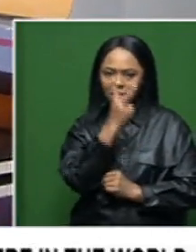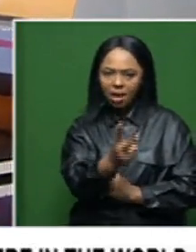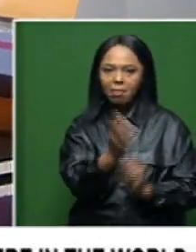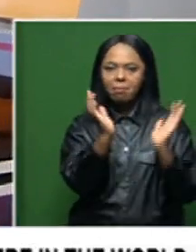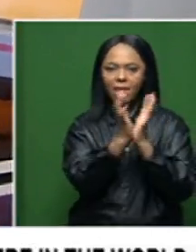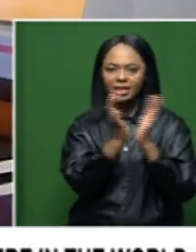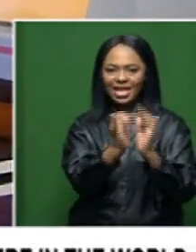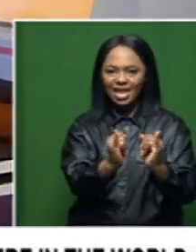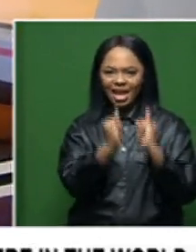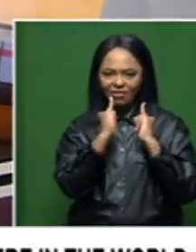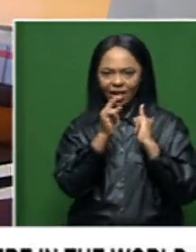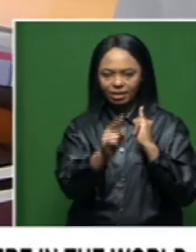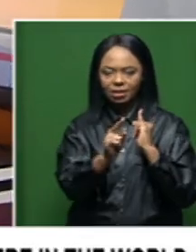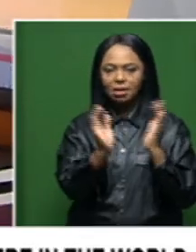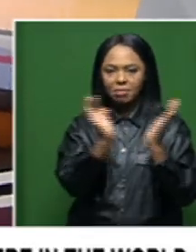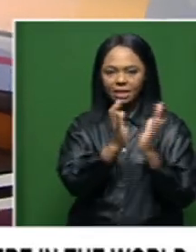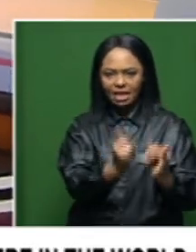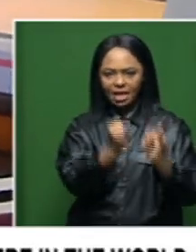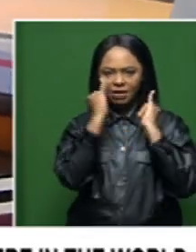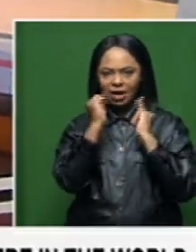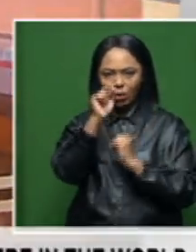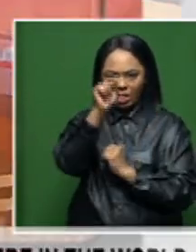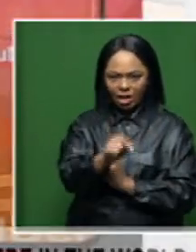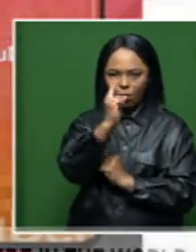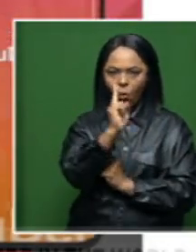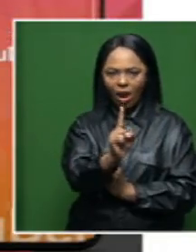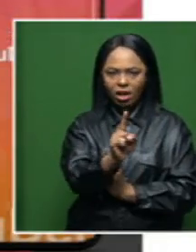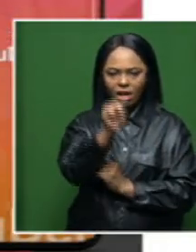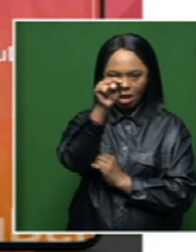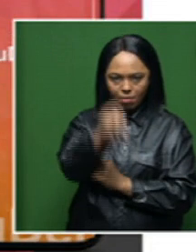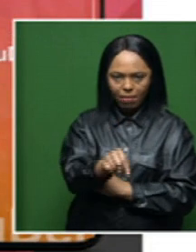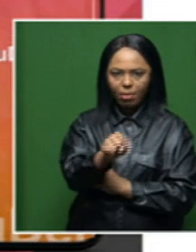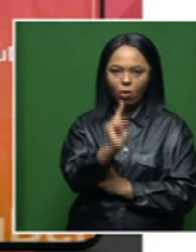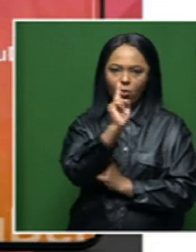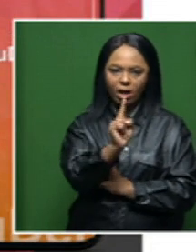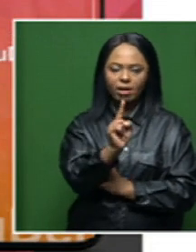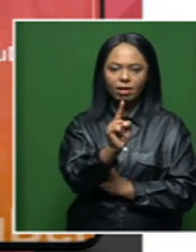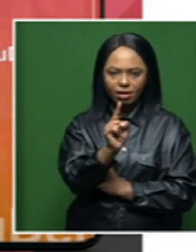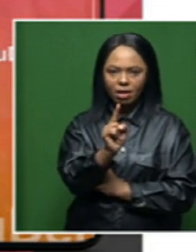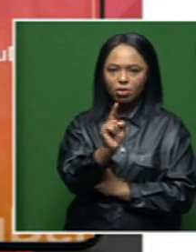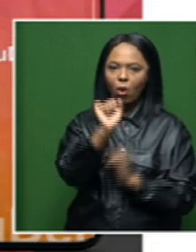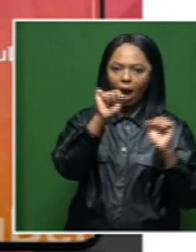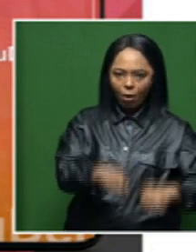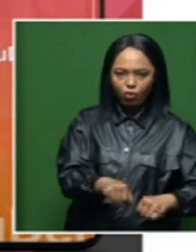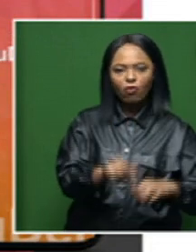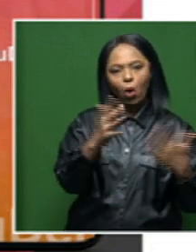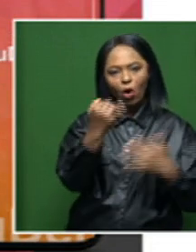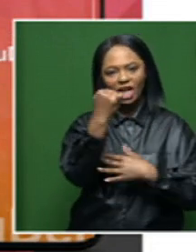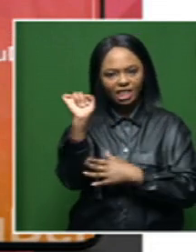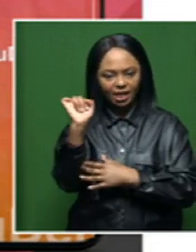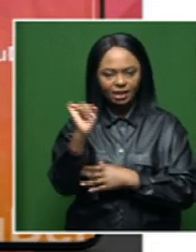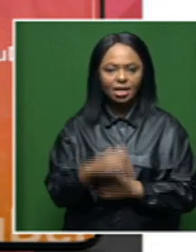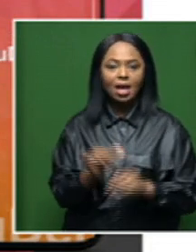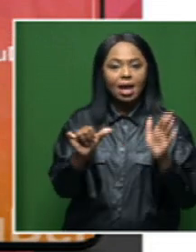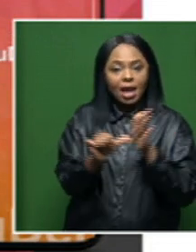invites, where people have invited you. So you just click on one, you review, you approve or you reject. The important thing about the